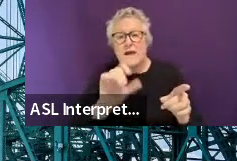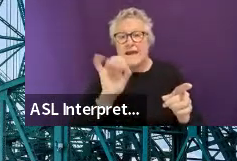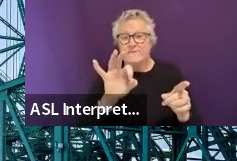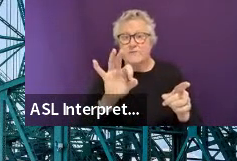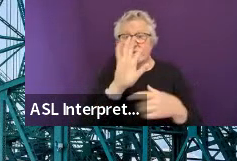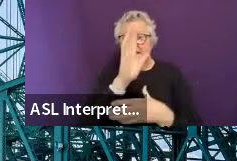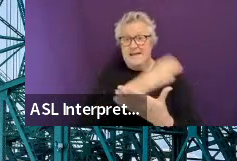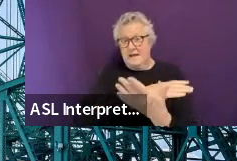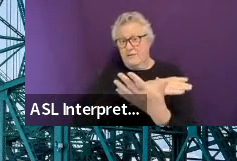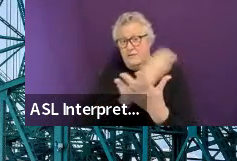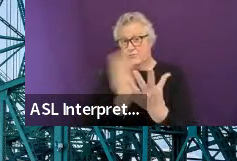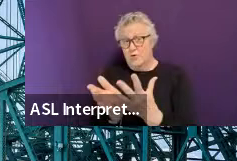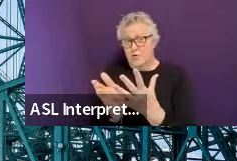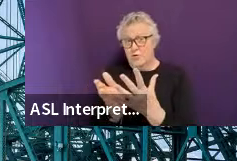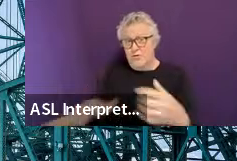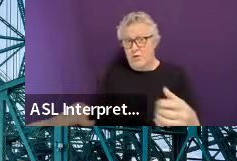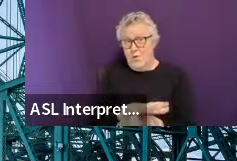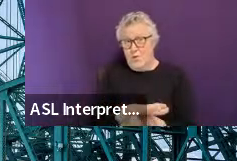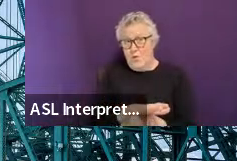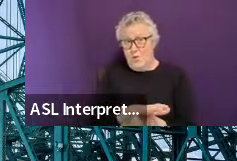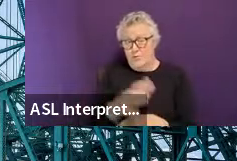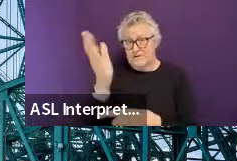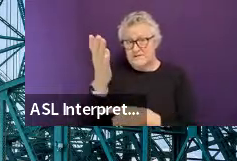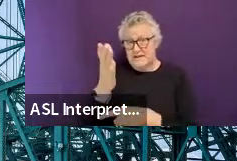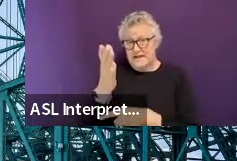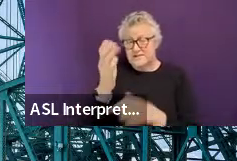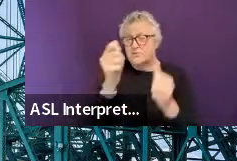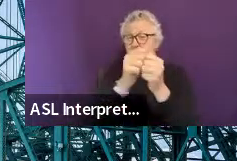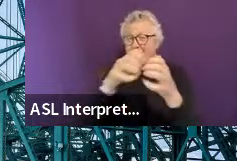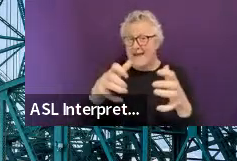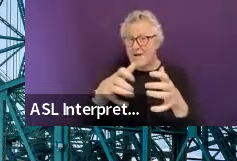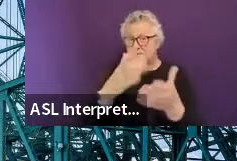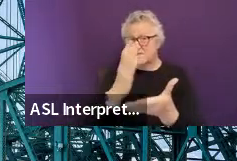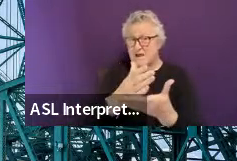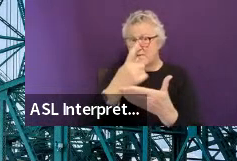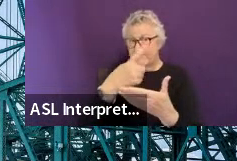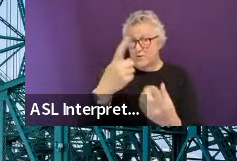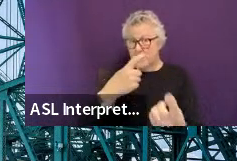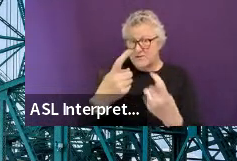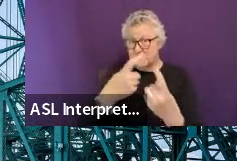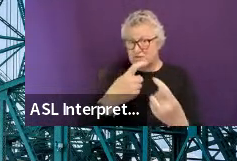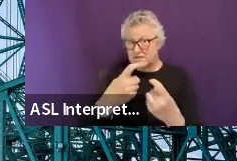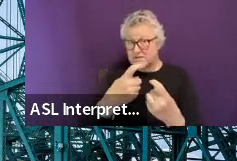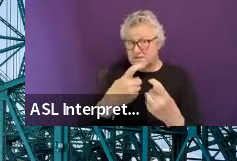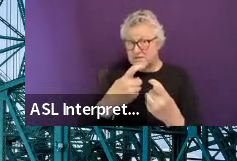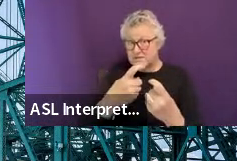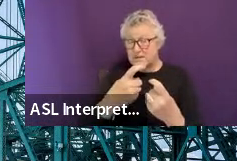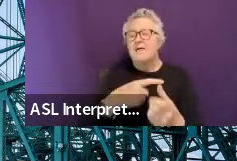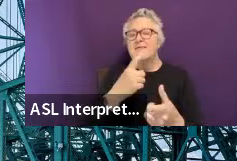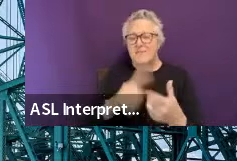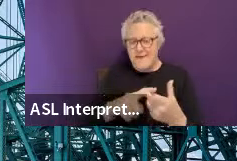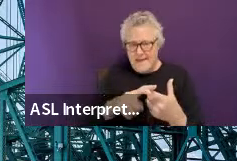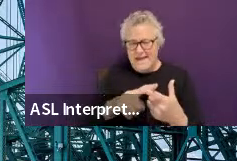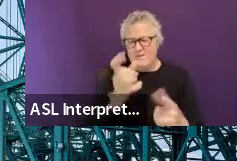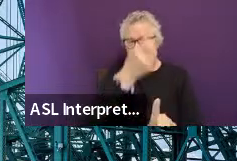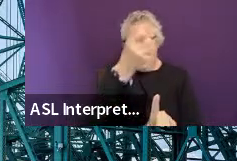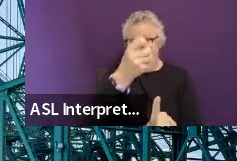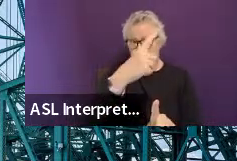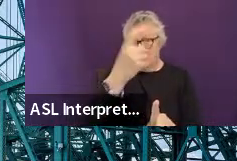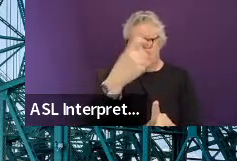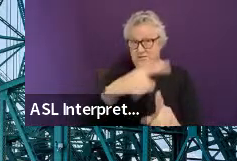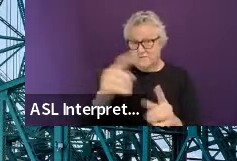whole presentation without stopping for questions and then hold questions till the end, he can get through the whole presentation pretty quickly. So